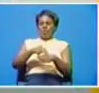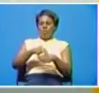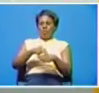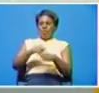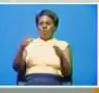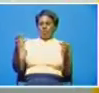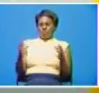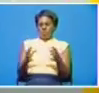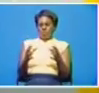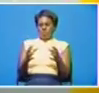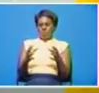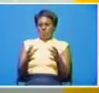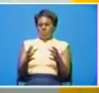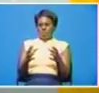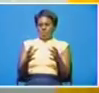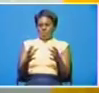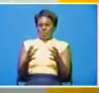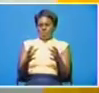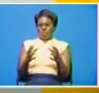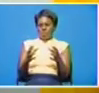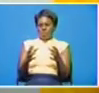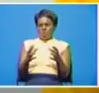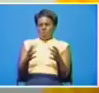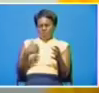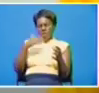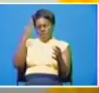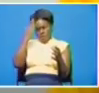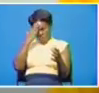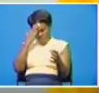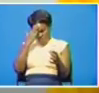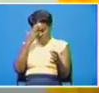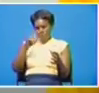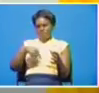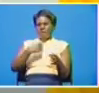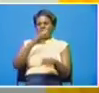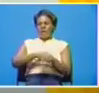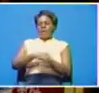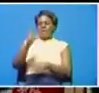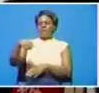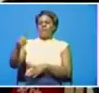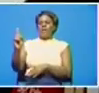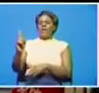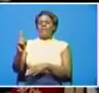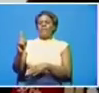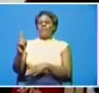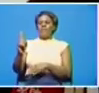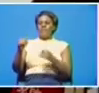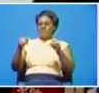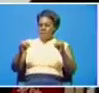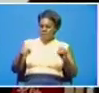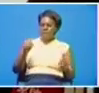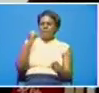national team in terms of CHAN and AFCON qualifier, I know that we're going to get great results. It's going, trying to get it